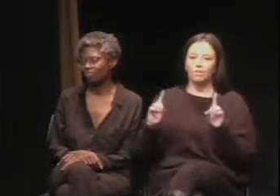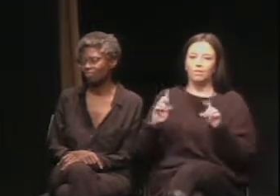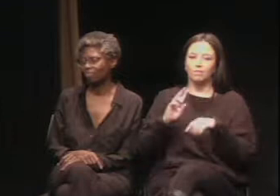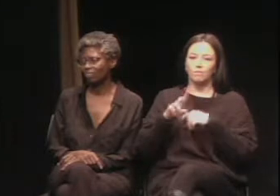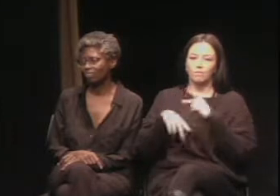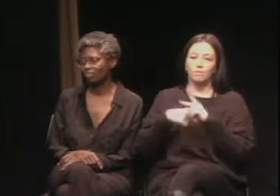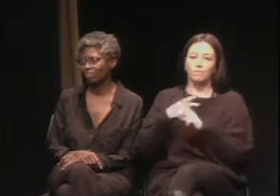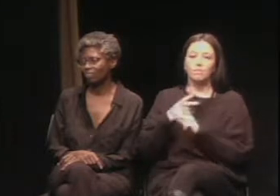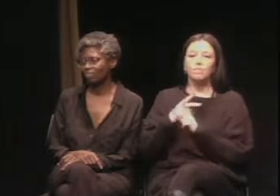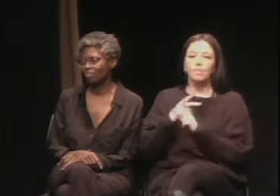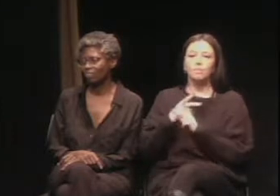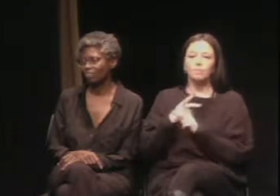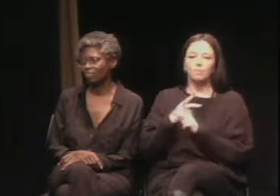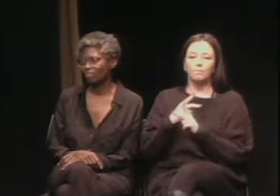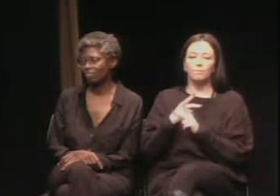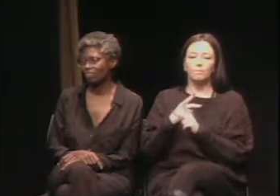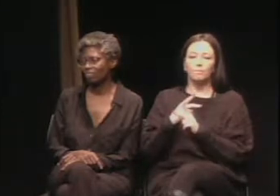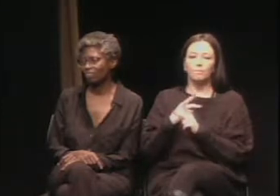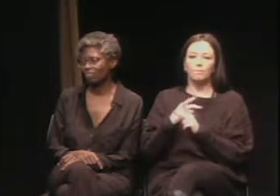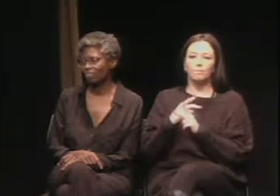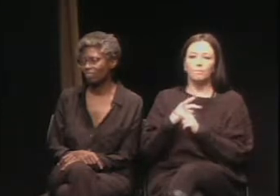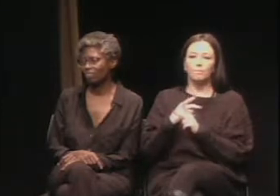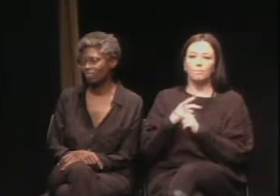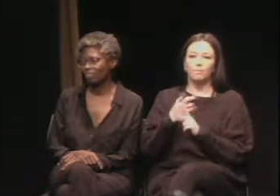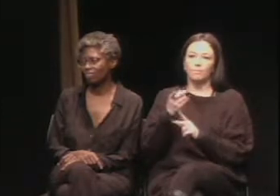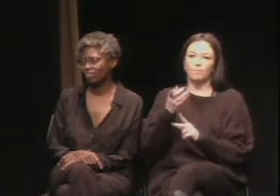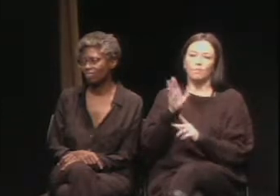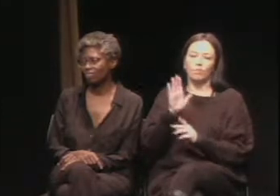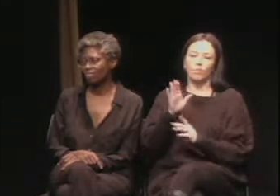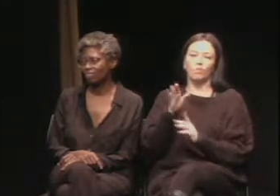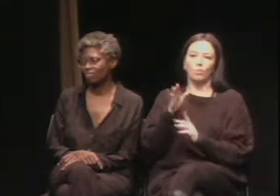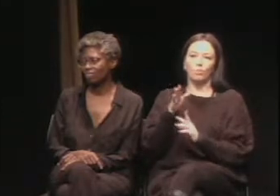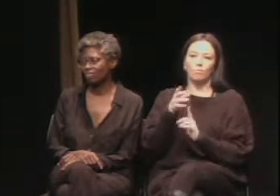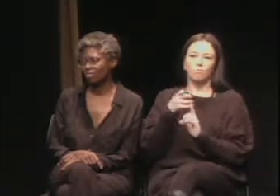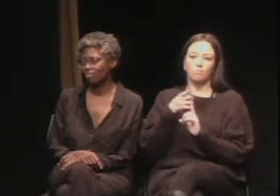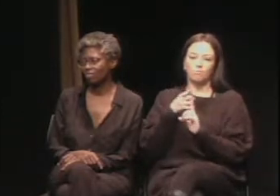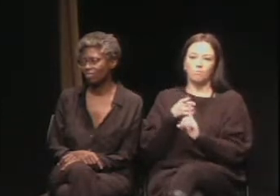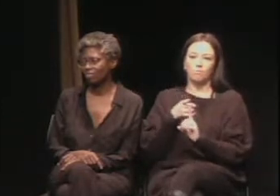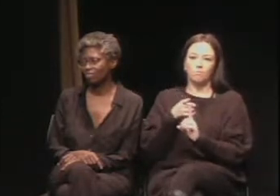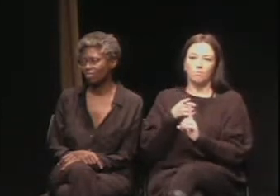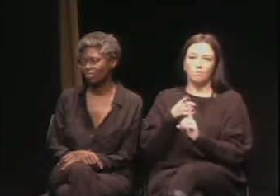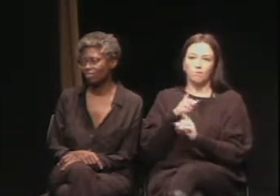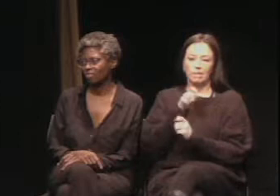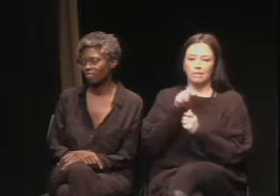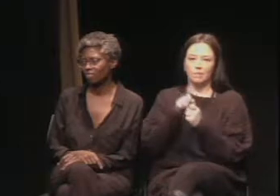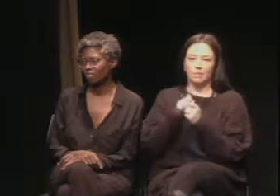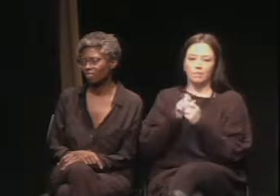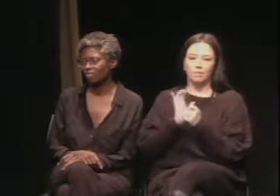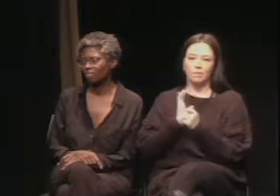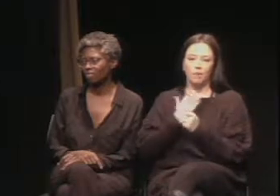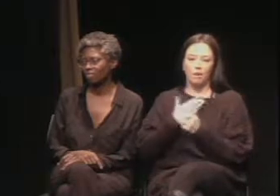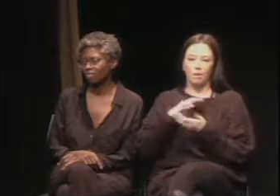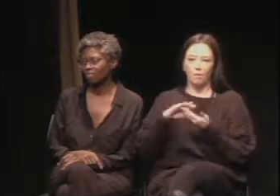version of this what you're talking about. It's definitely not particular to our community,